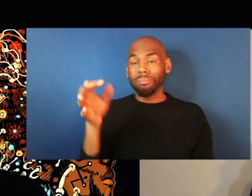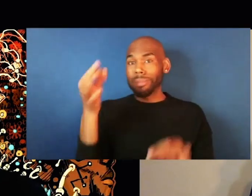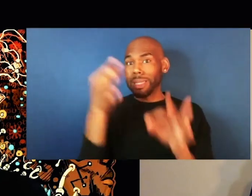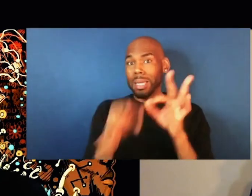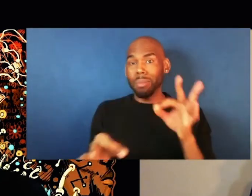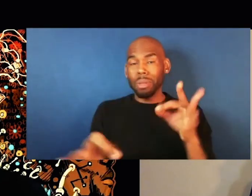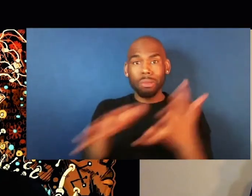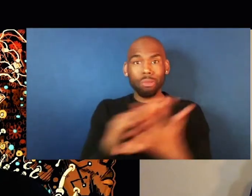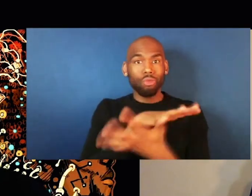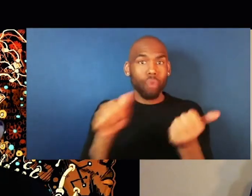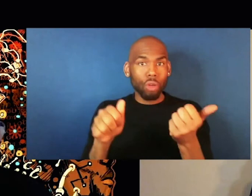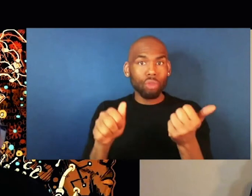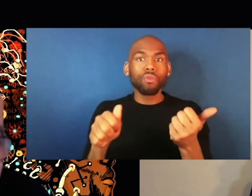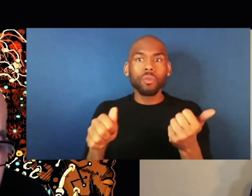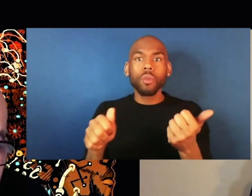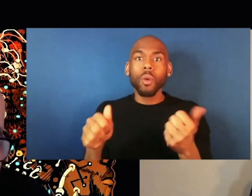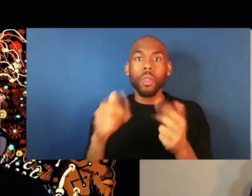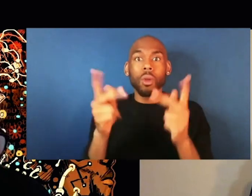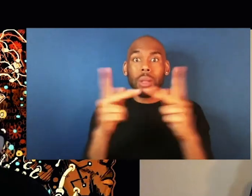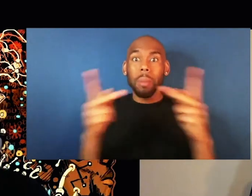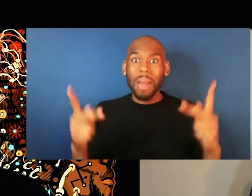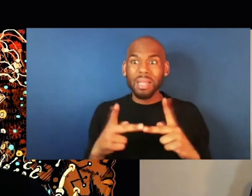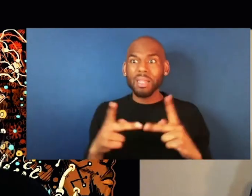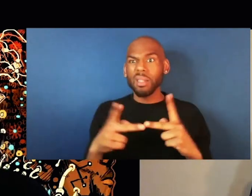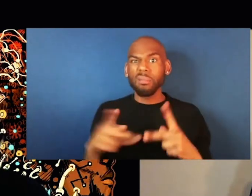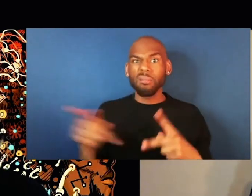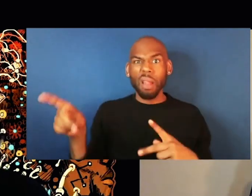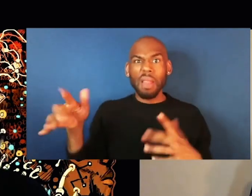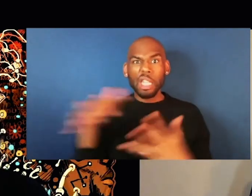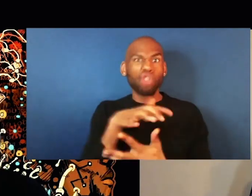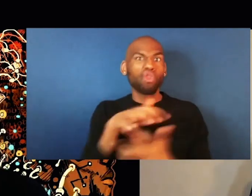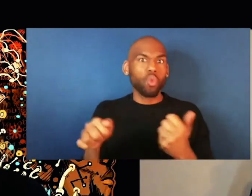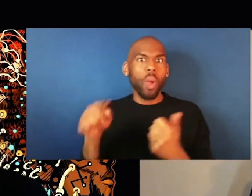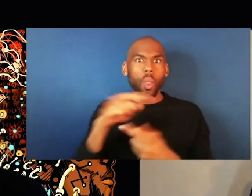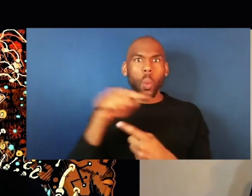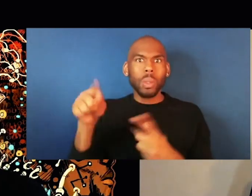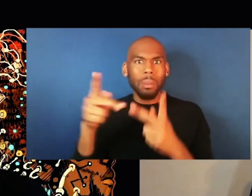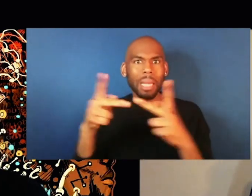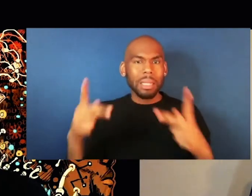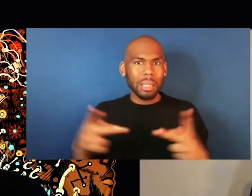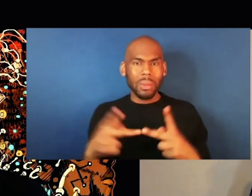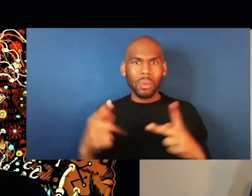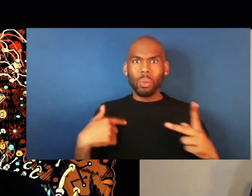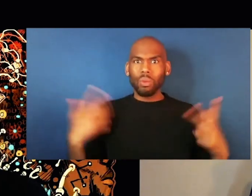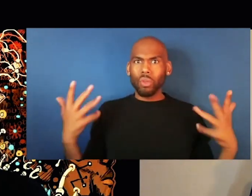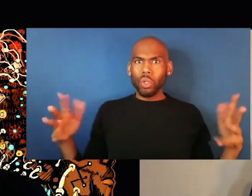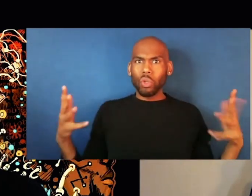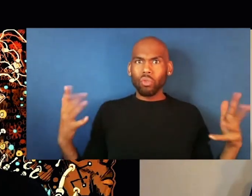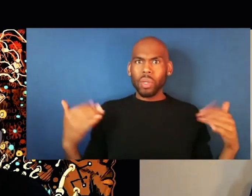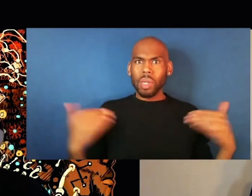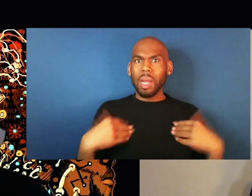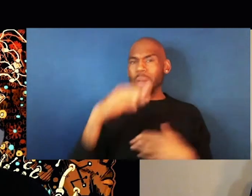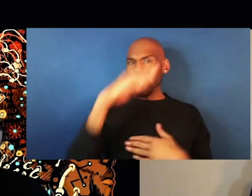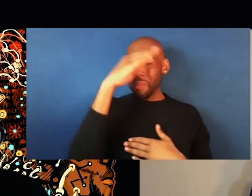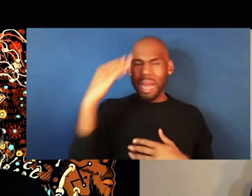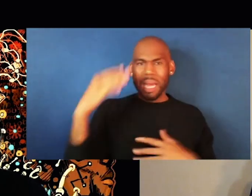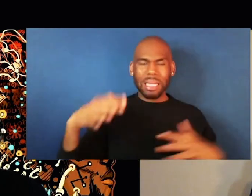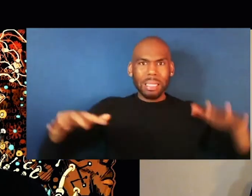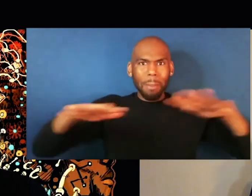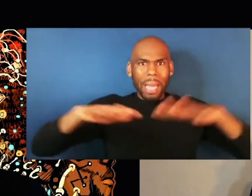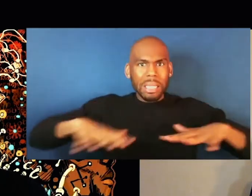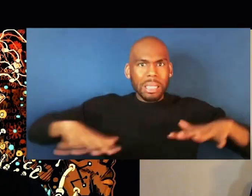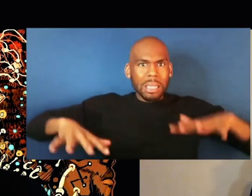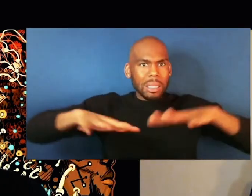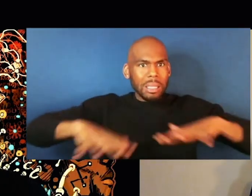outright destruction, you know, those places were destroyed, you know. So we've already had